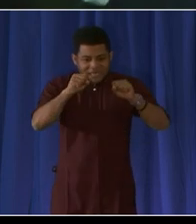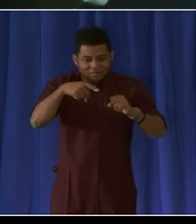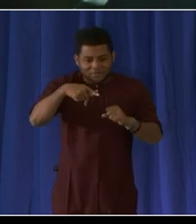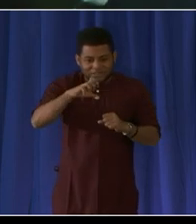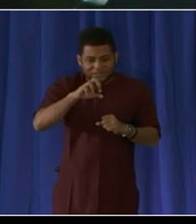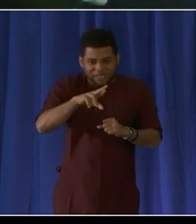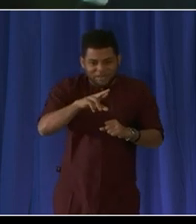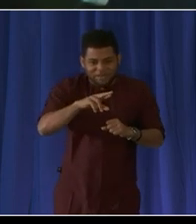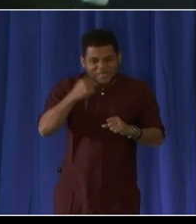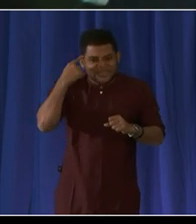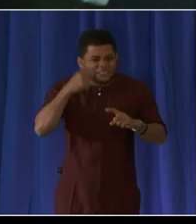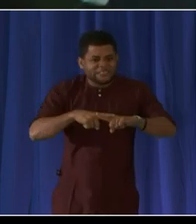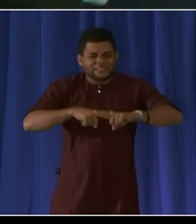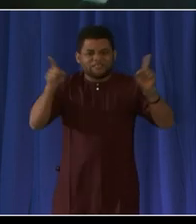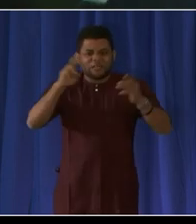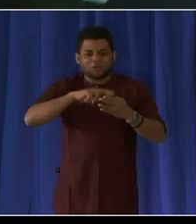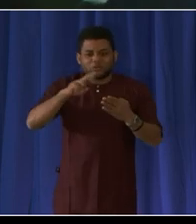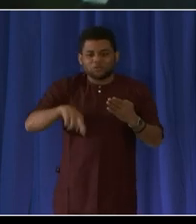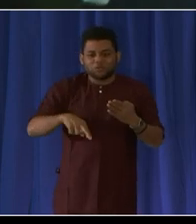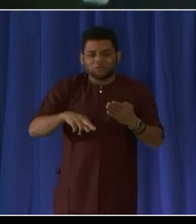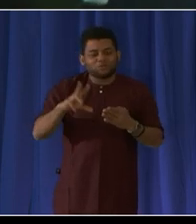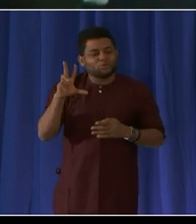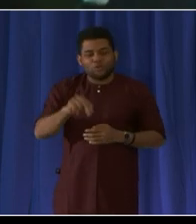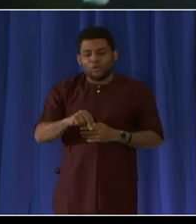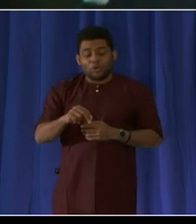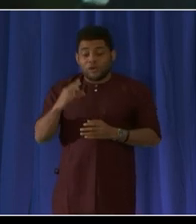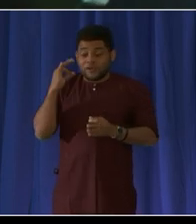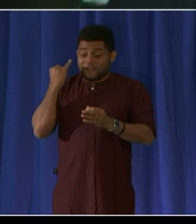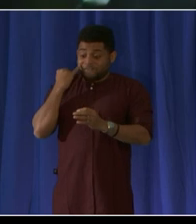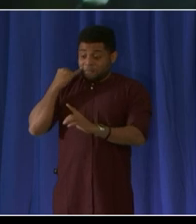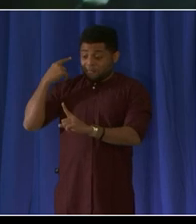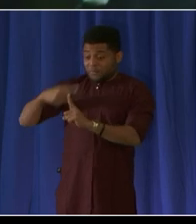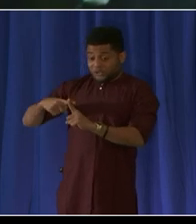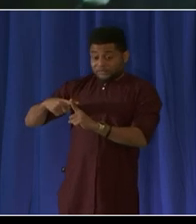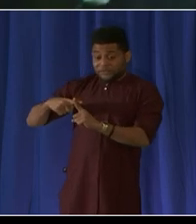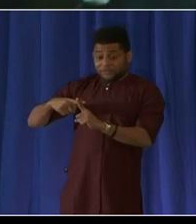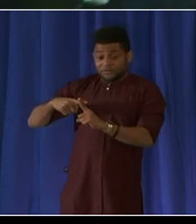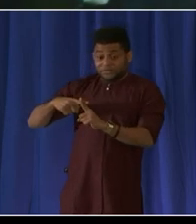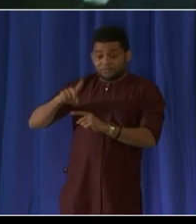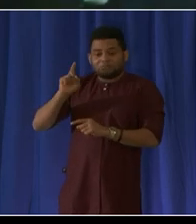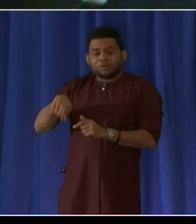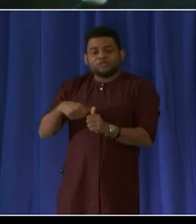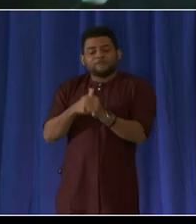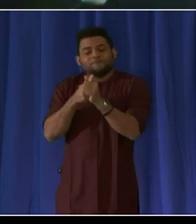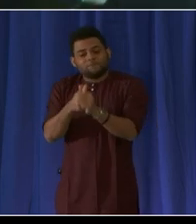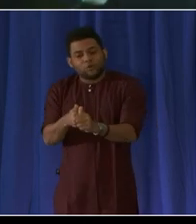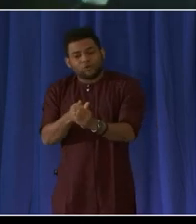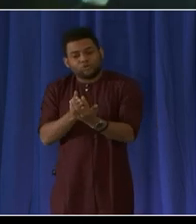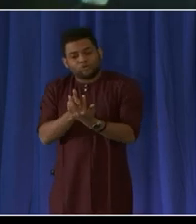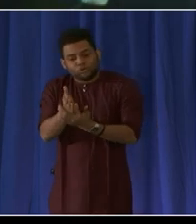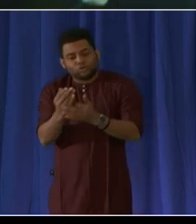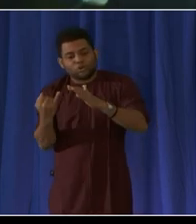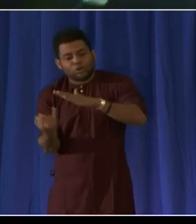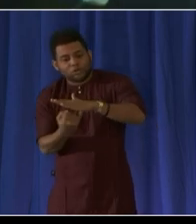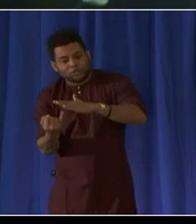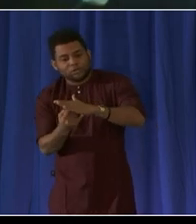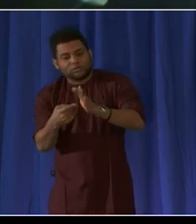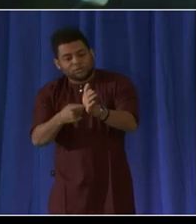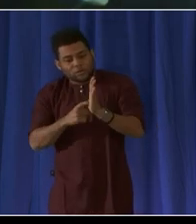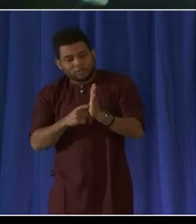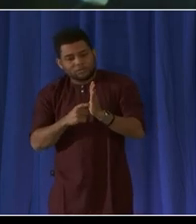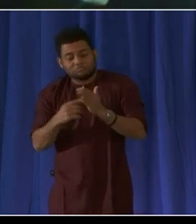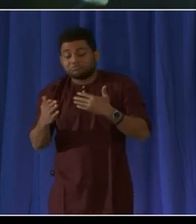PCR test and gets a different result. But once you have a positive result, we have to follow through on the